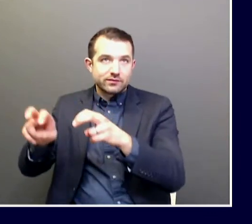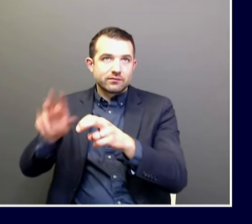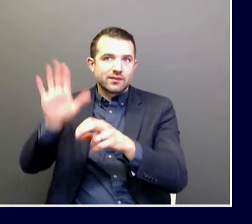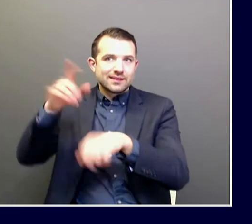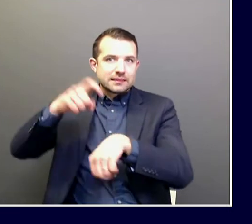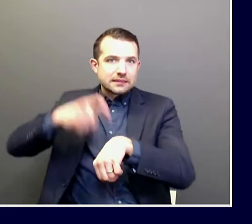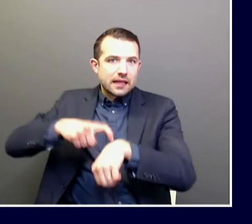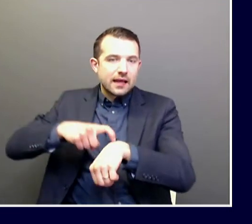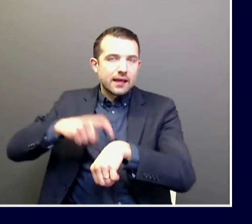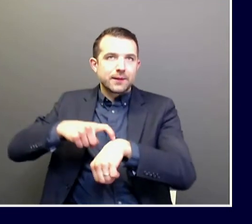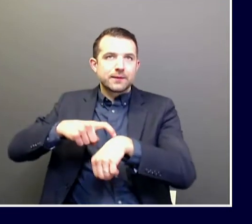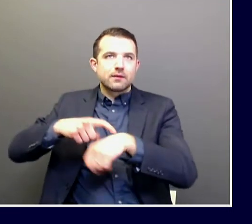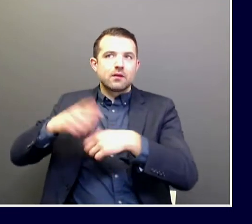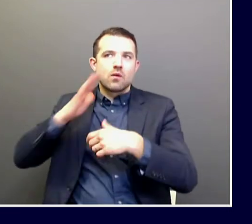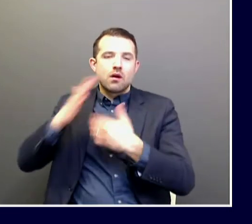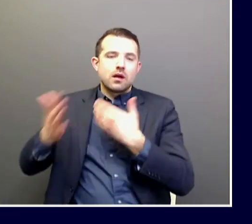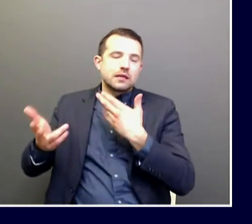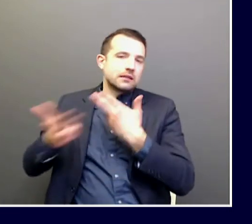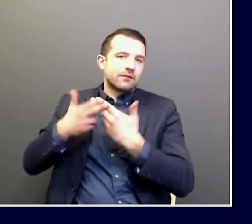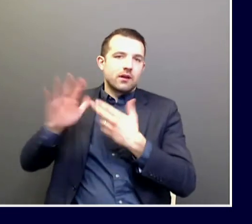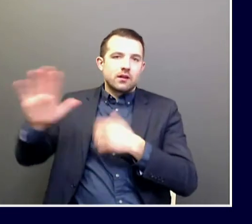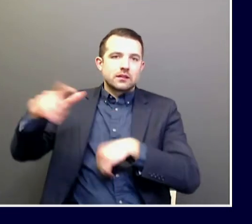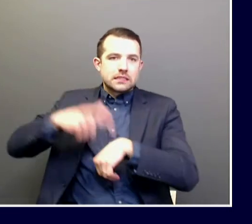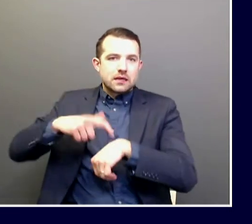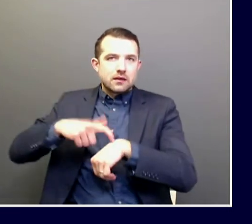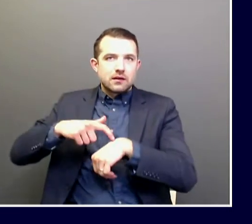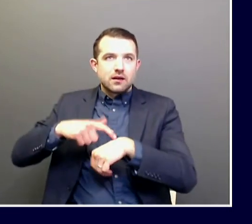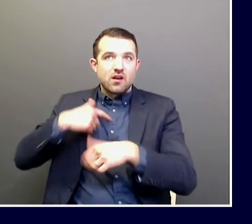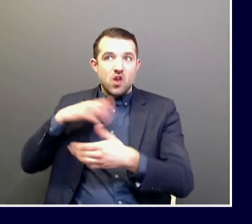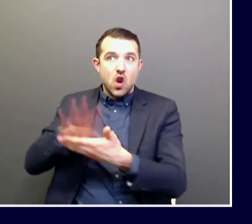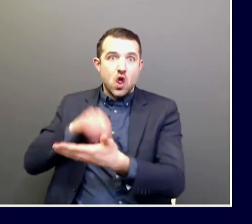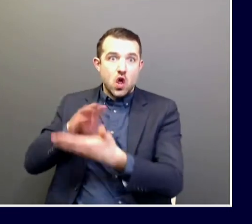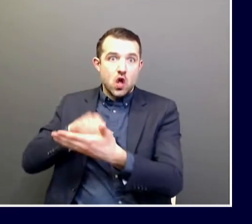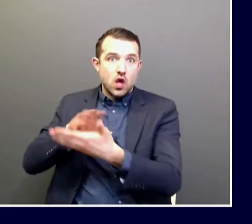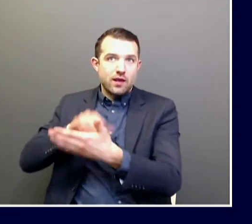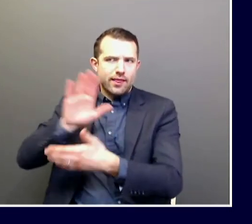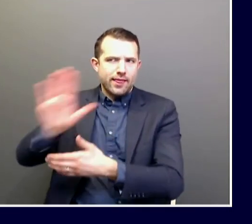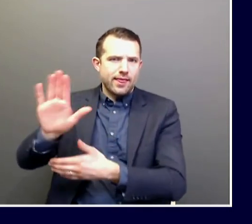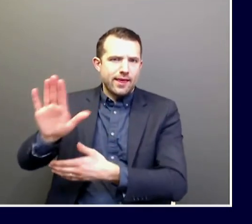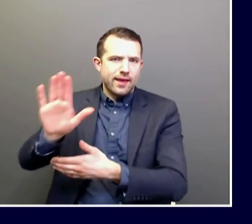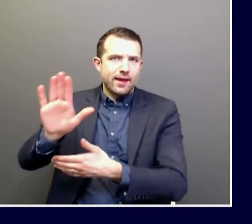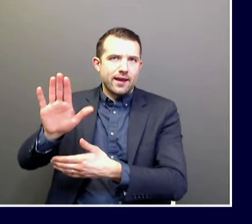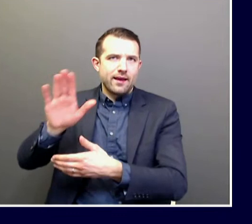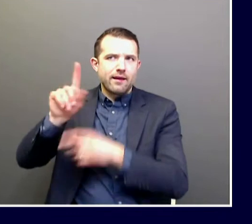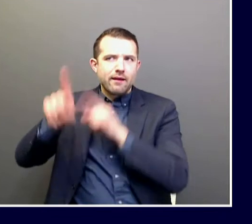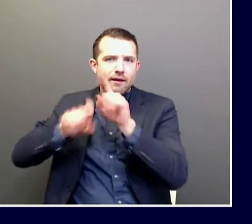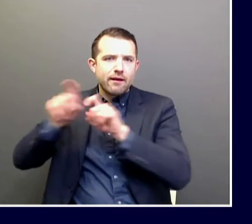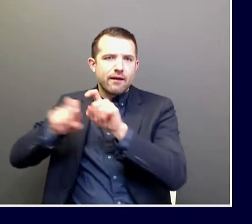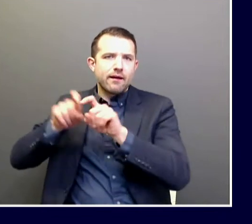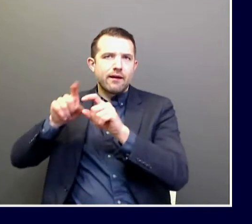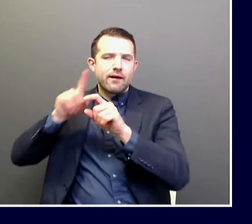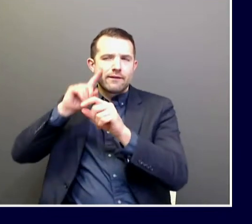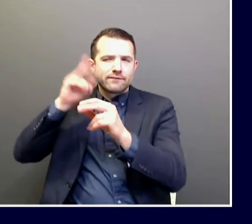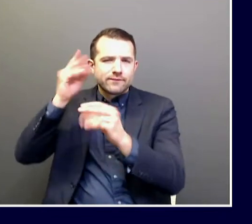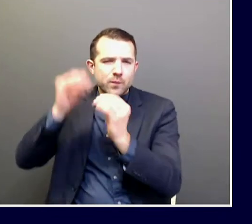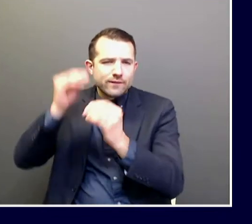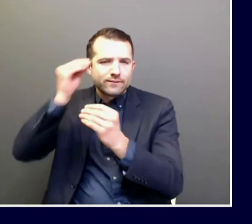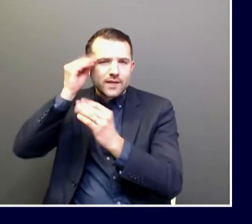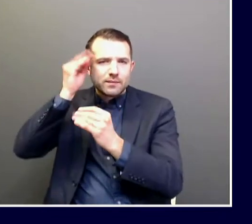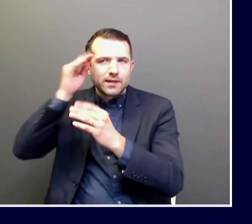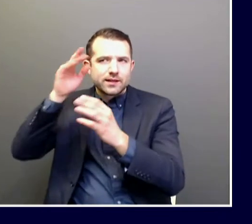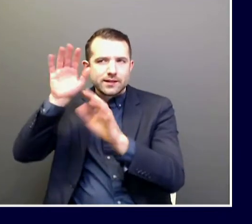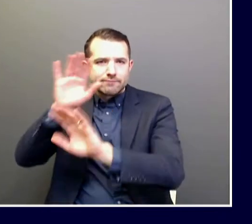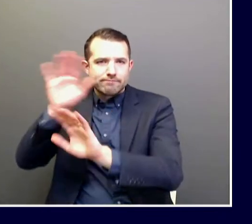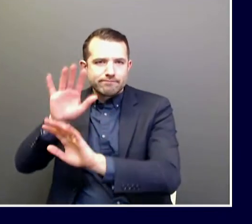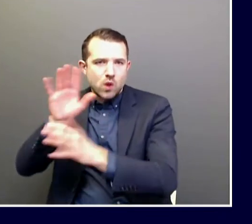time on. We're able to learn from them because they moved away from case investigation sooner and moved toward automation a lot